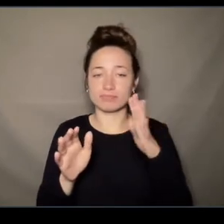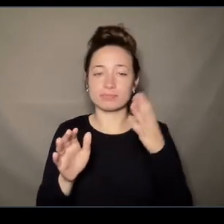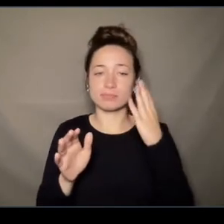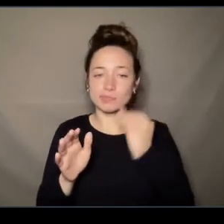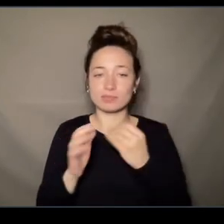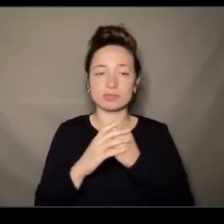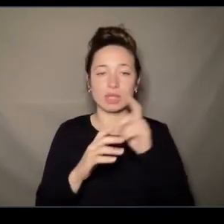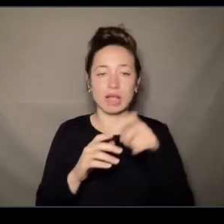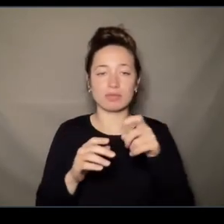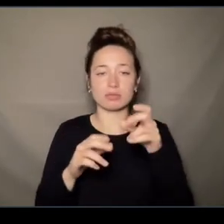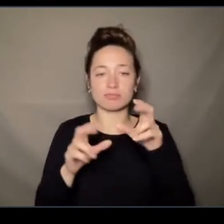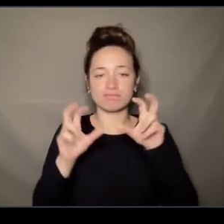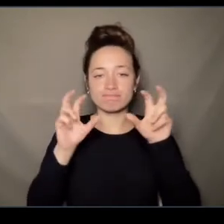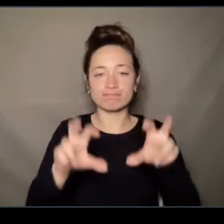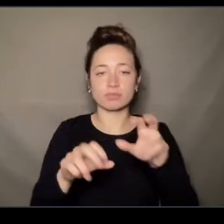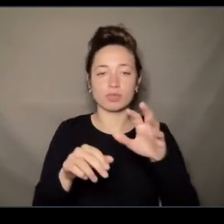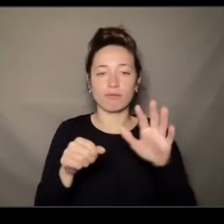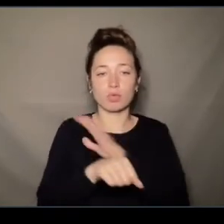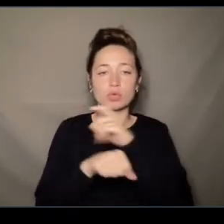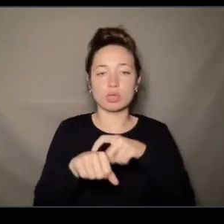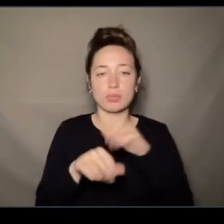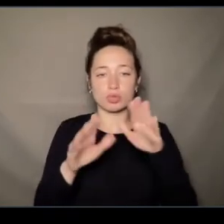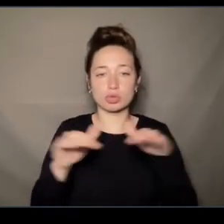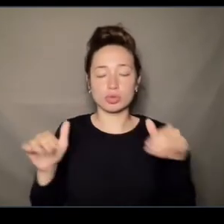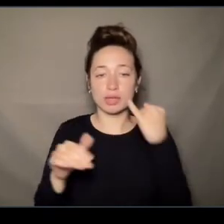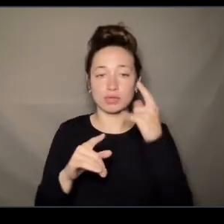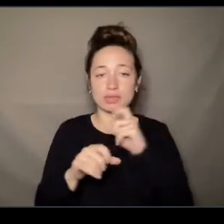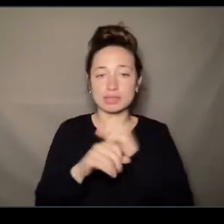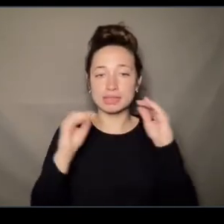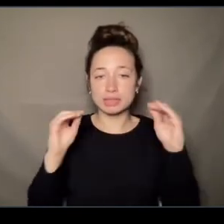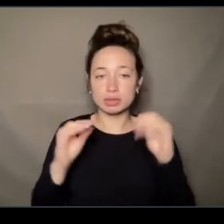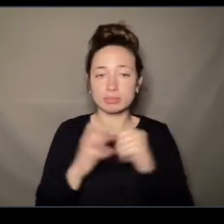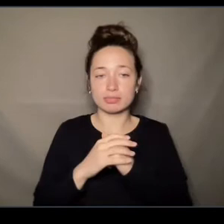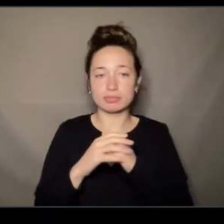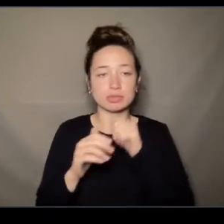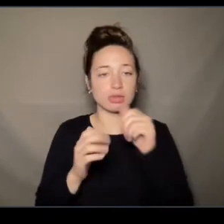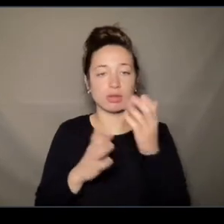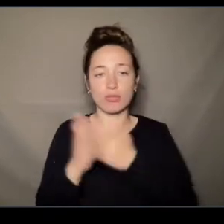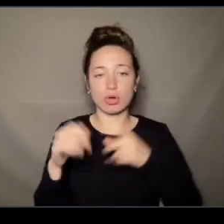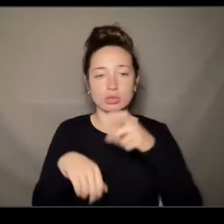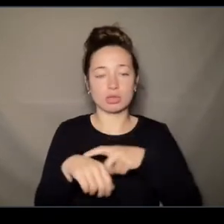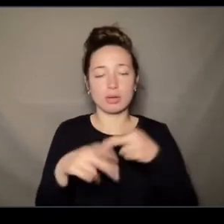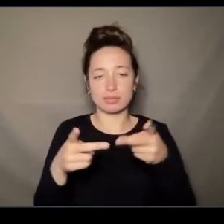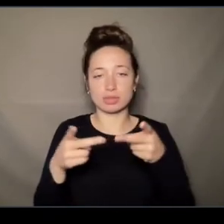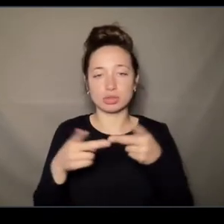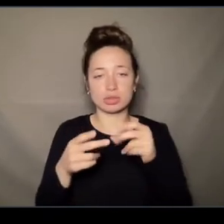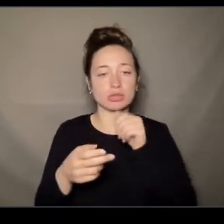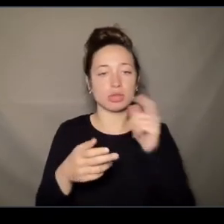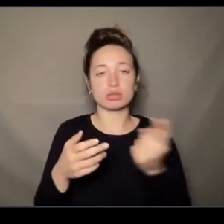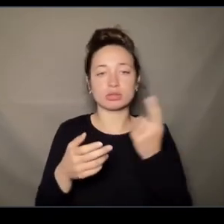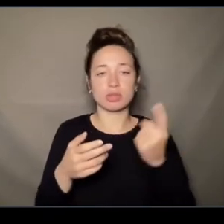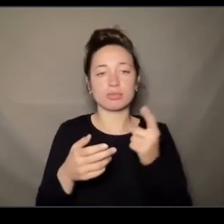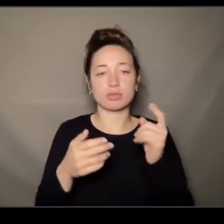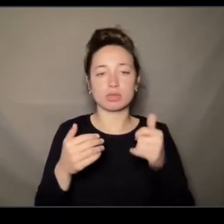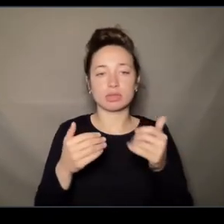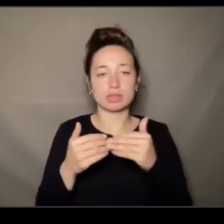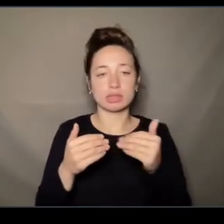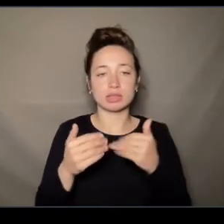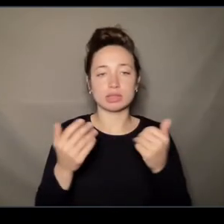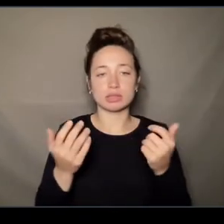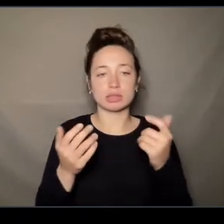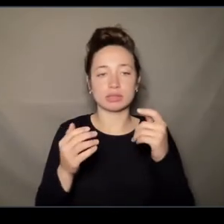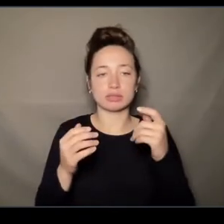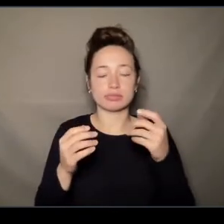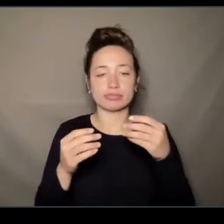there. You really have to devote yourself full time to your children if you are teaching them. It's not a part-time position, and it's not something